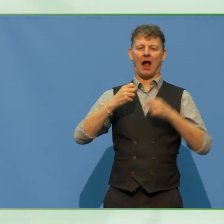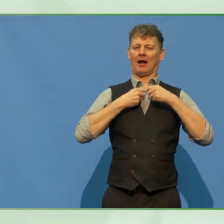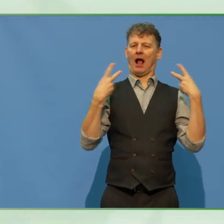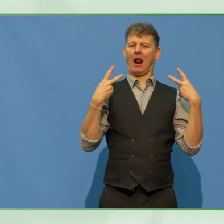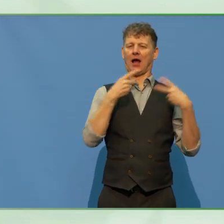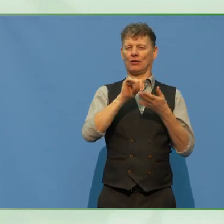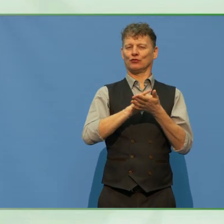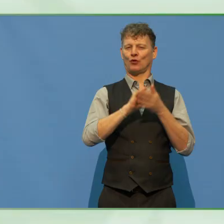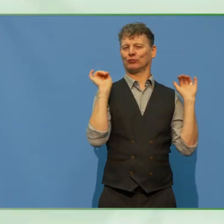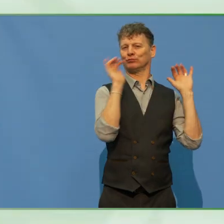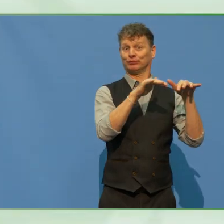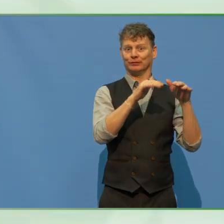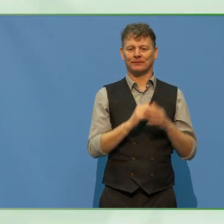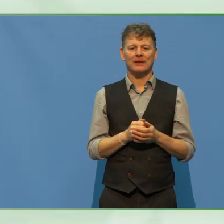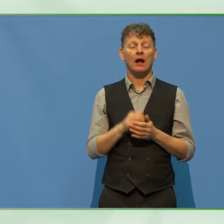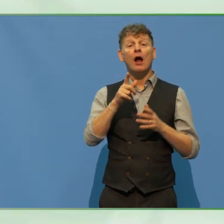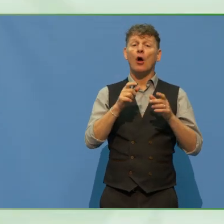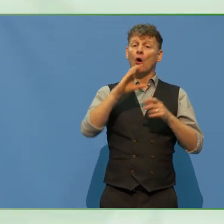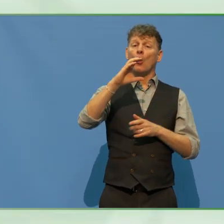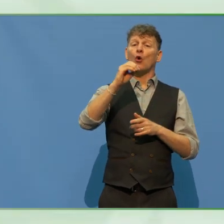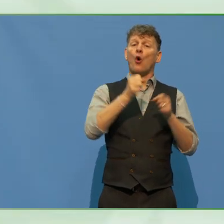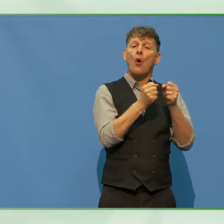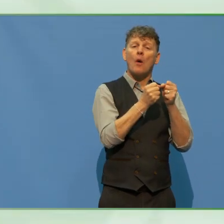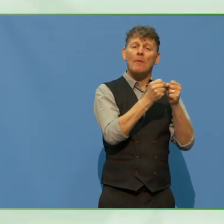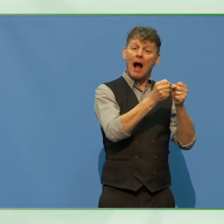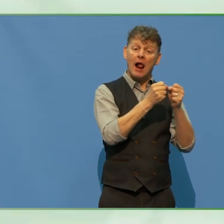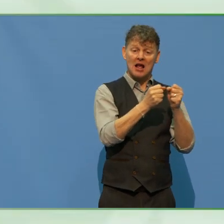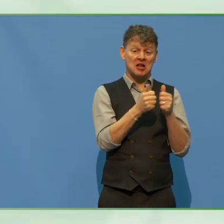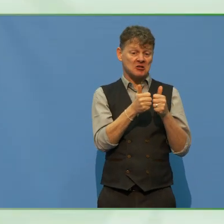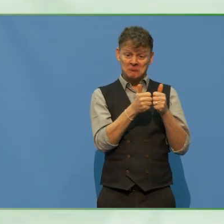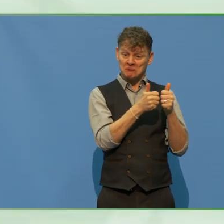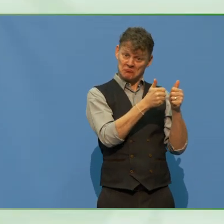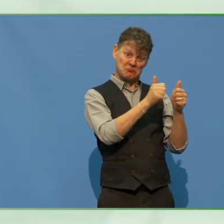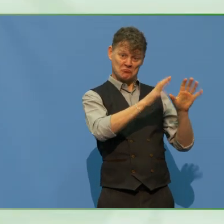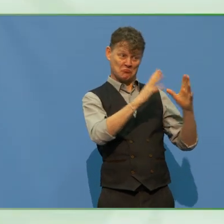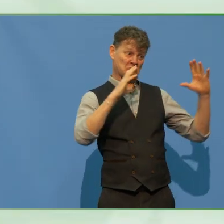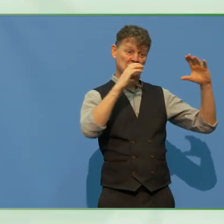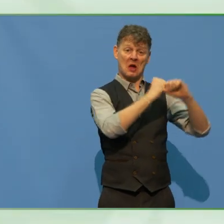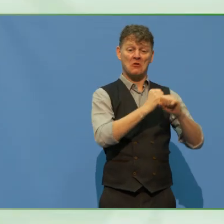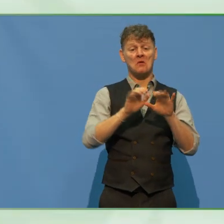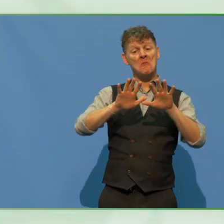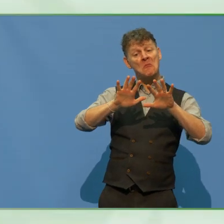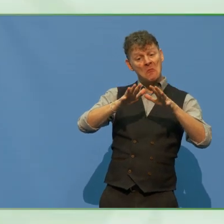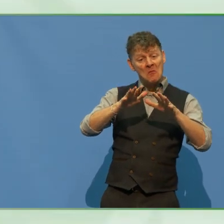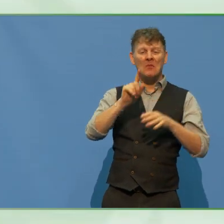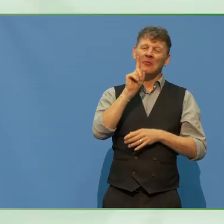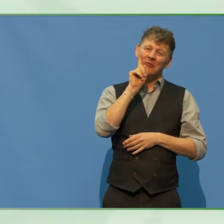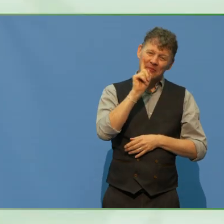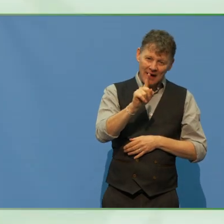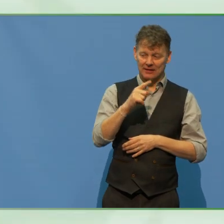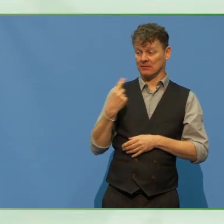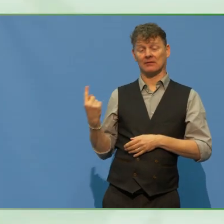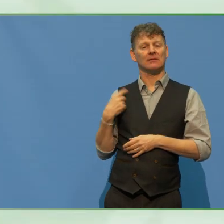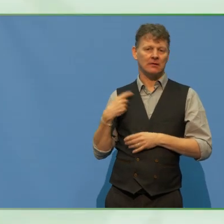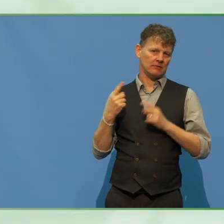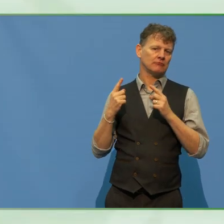pretty good analysis, but I will say what I admire the most is we talk at least every month, sometimes more often,